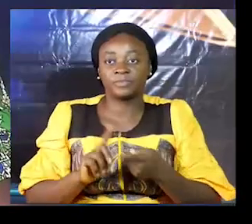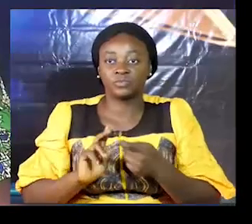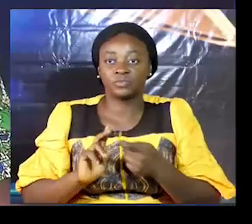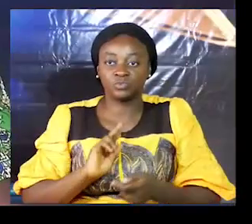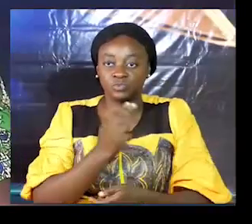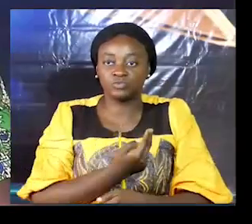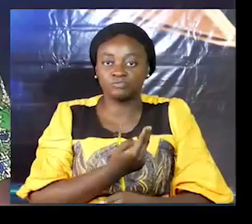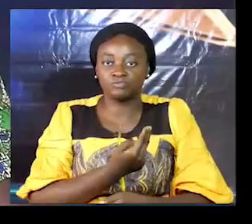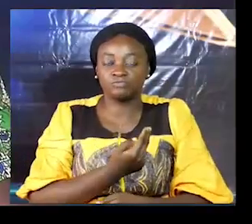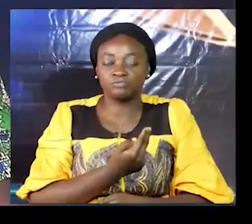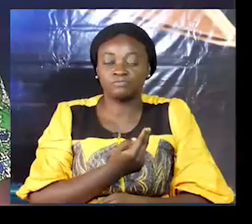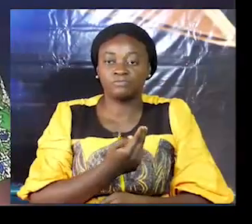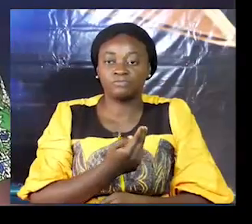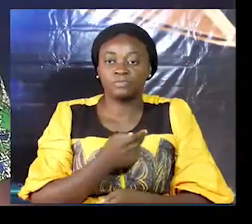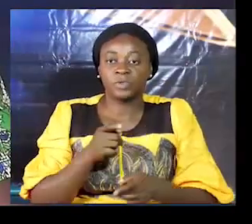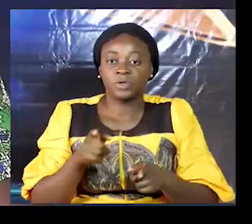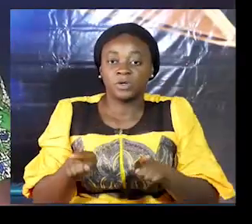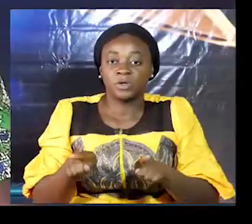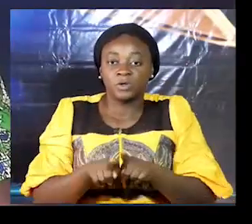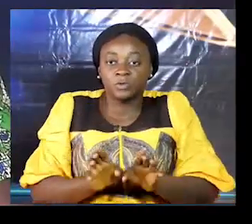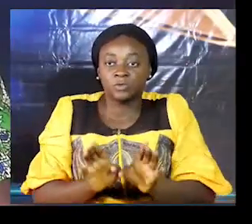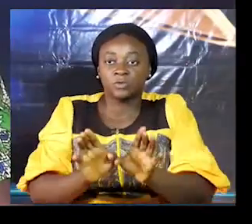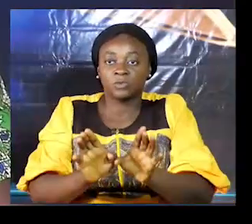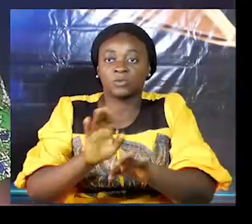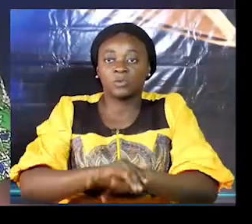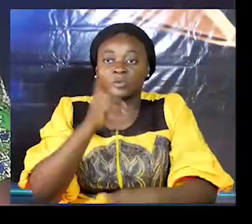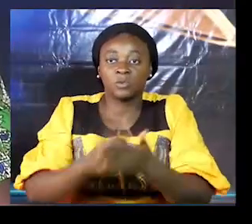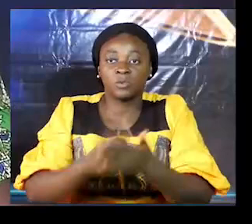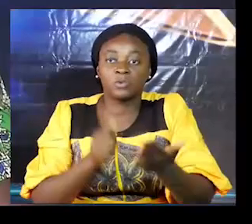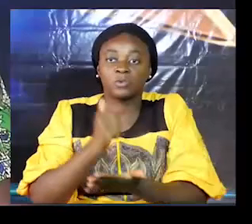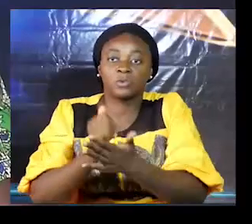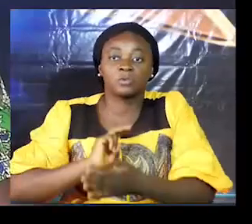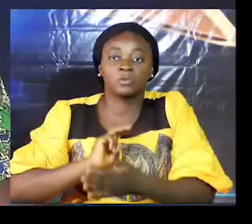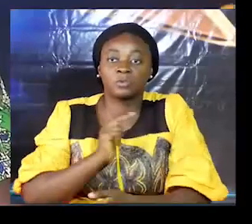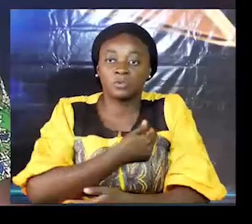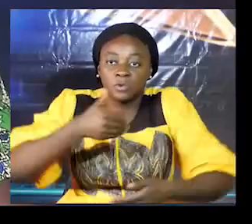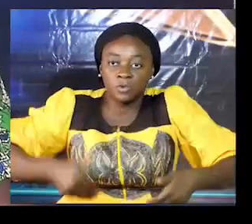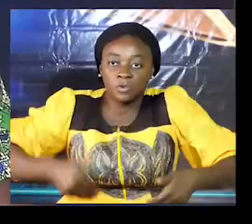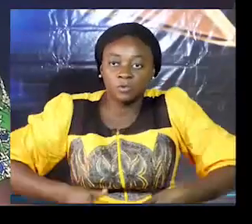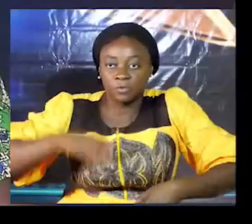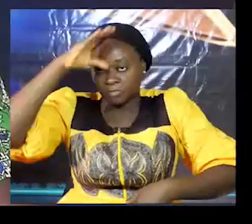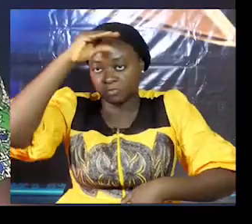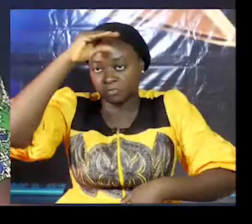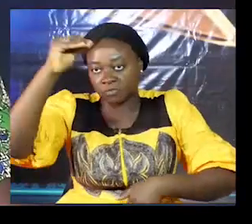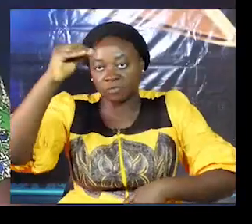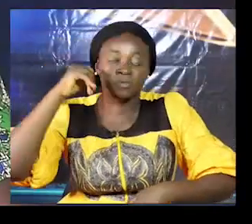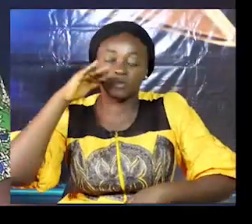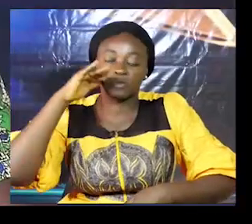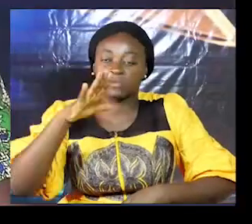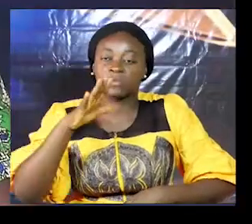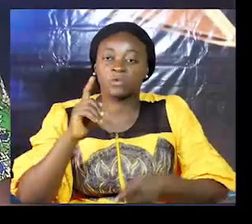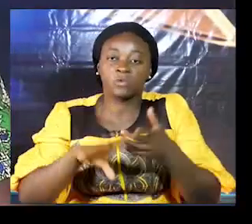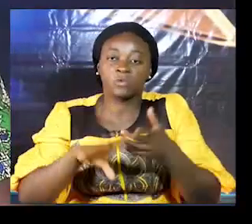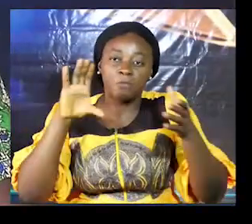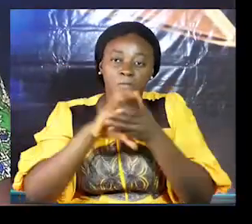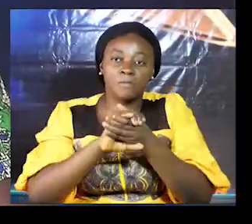help us as young men and young women to marry correctly, because when one marries well, he